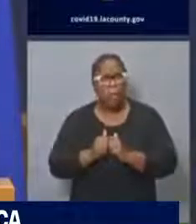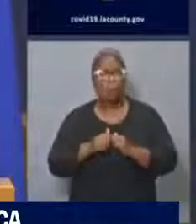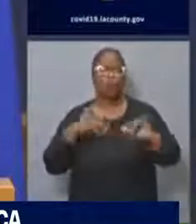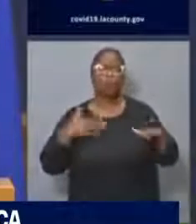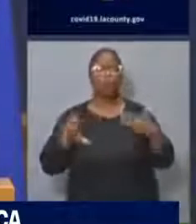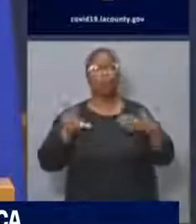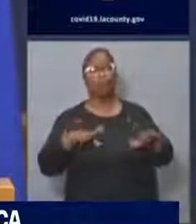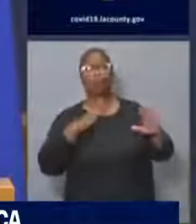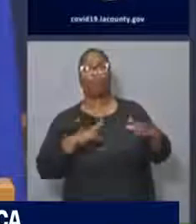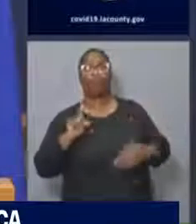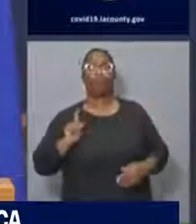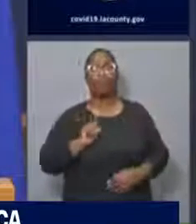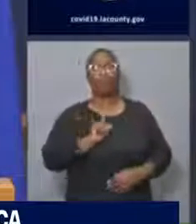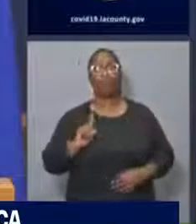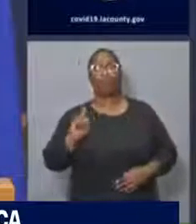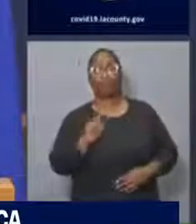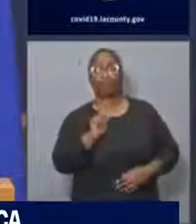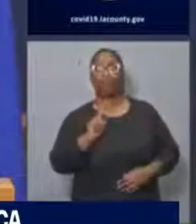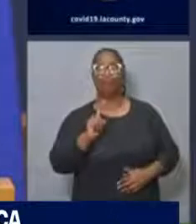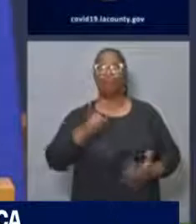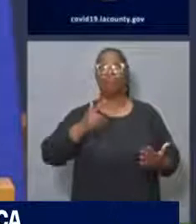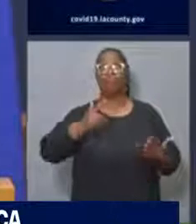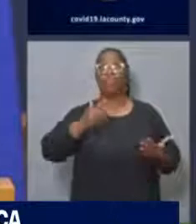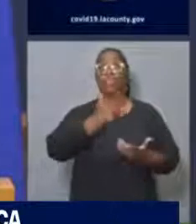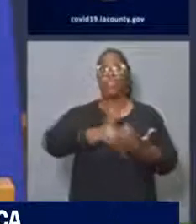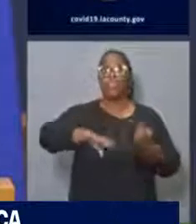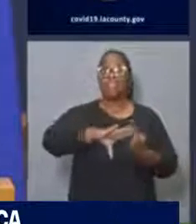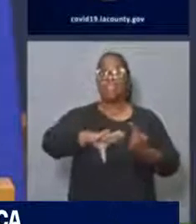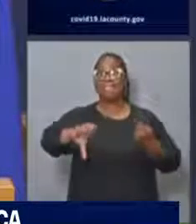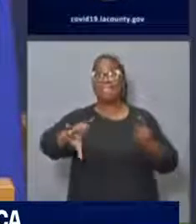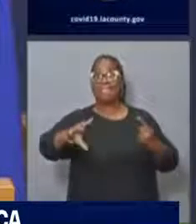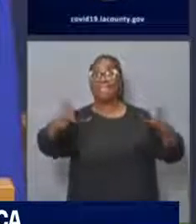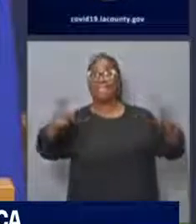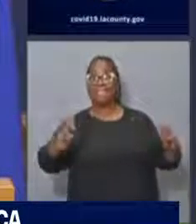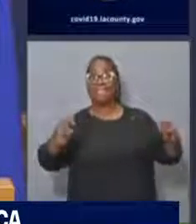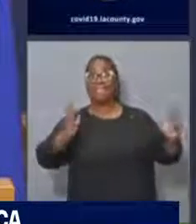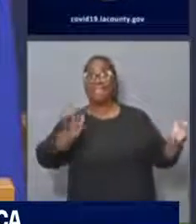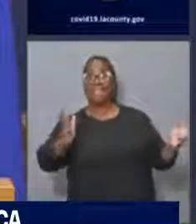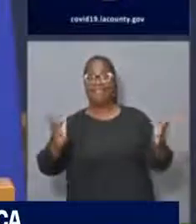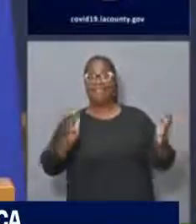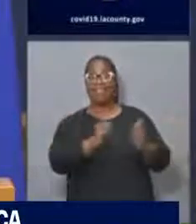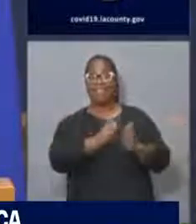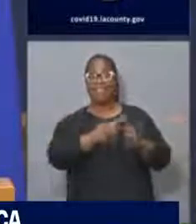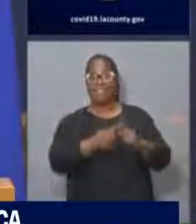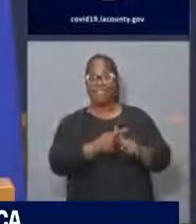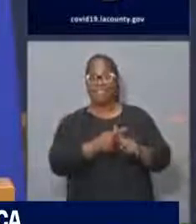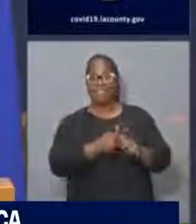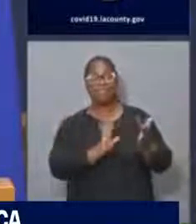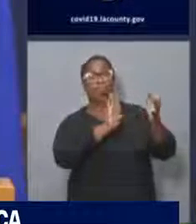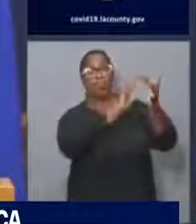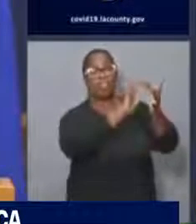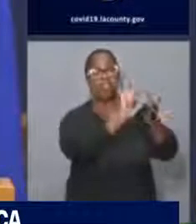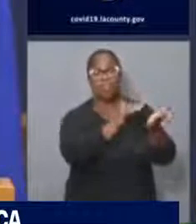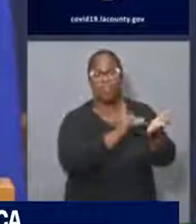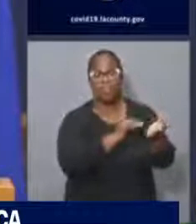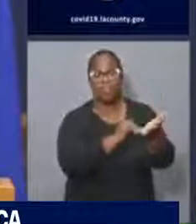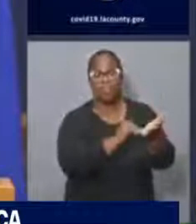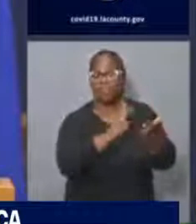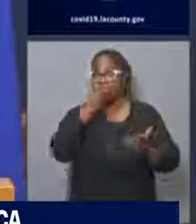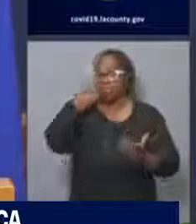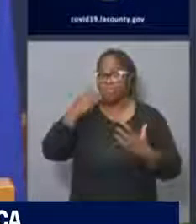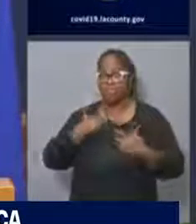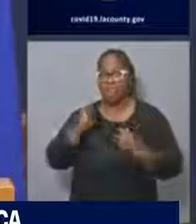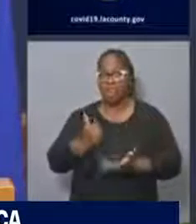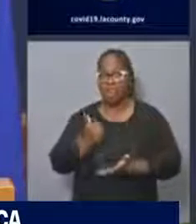with your friends in a safe way, socially distanced, and reach out to your doctor and to a mental health helpline if you need